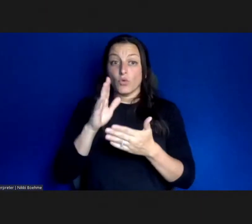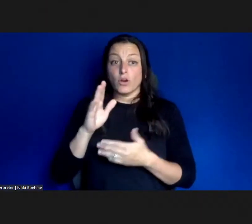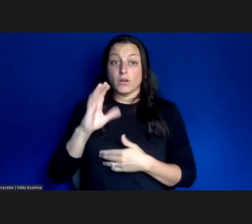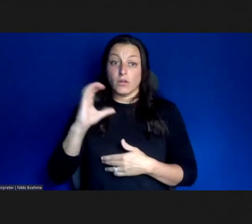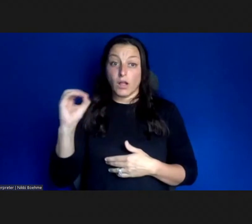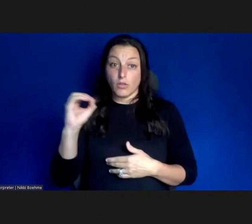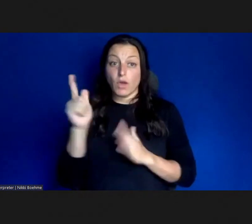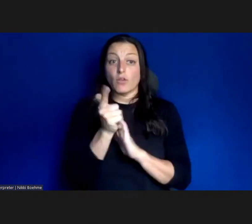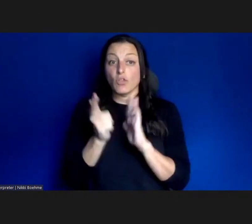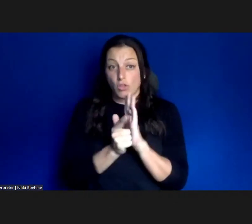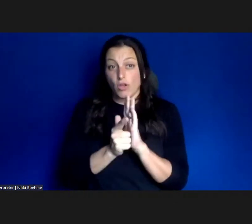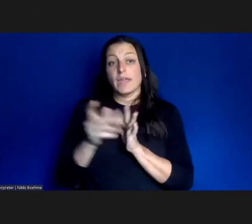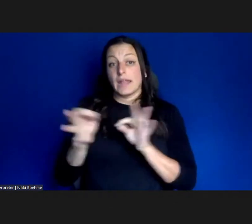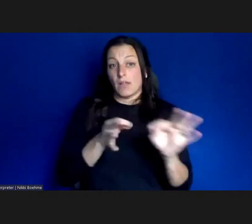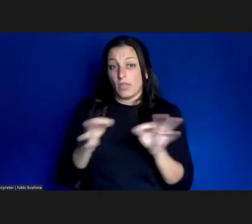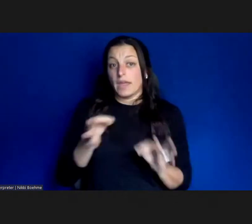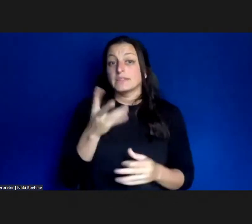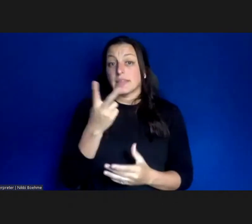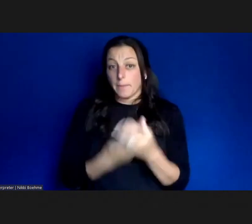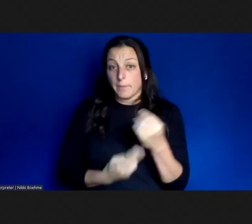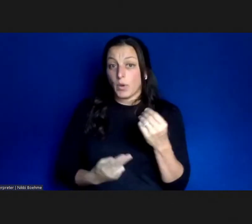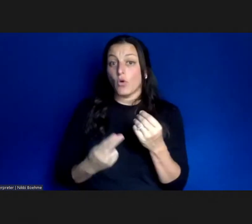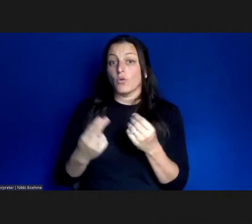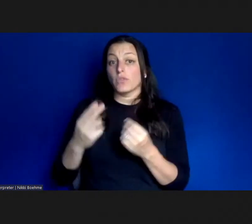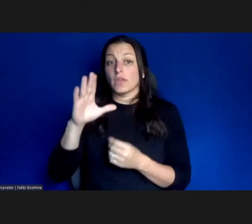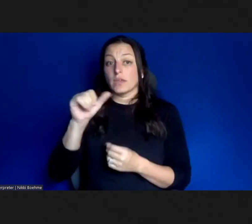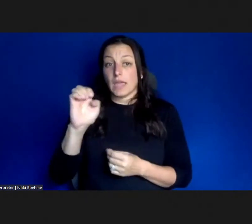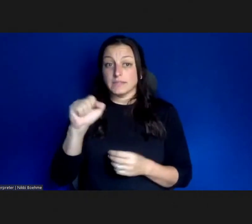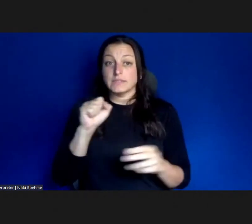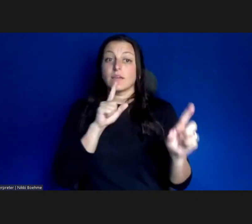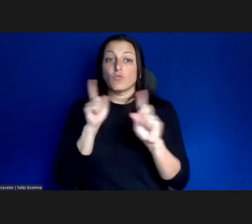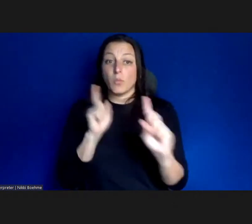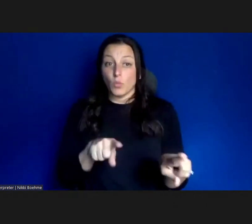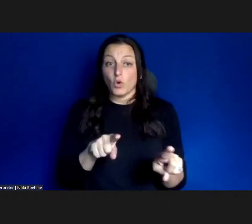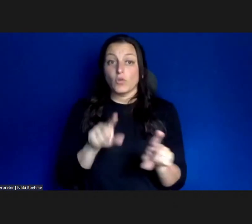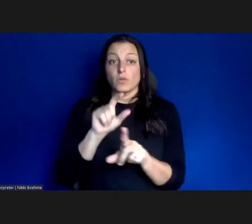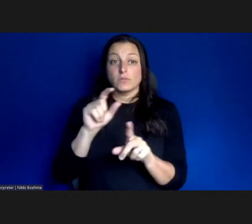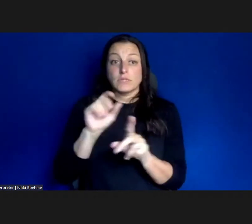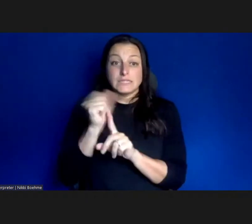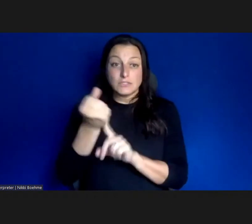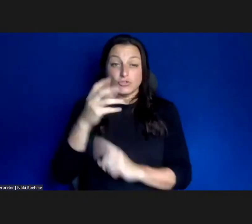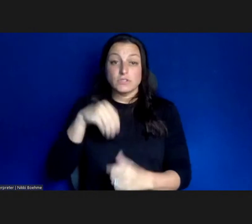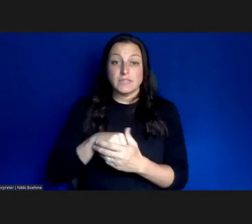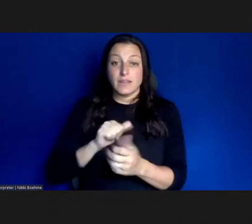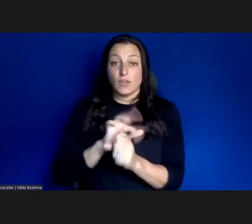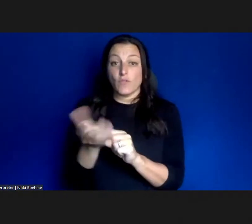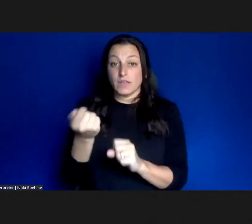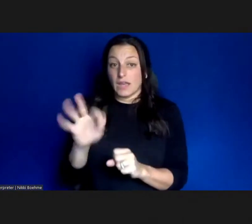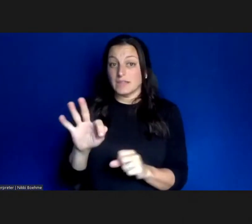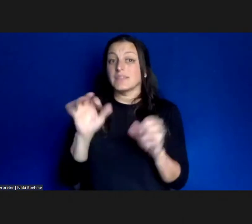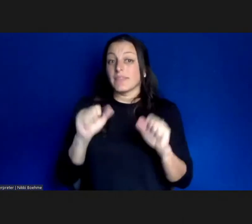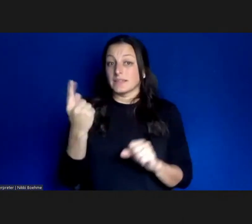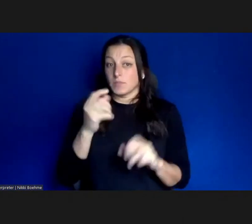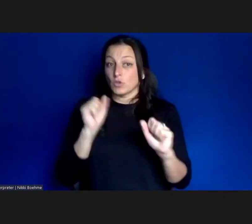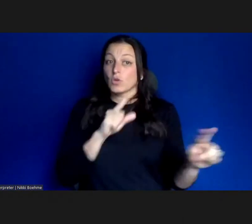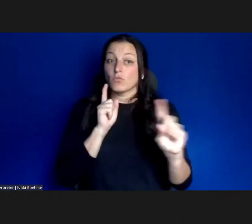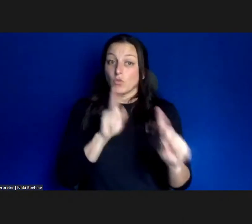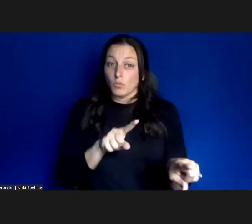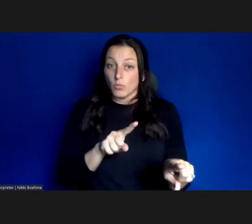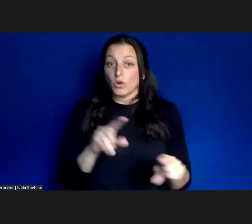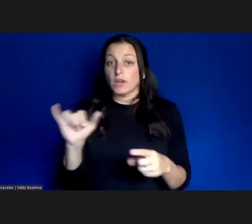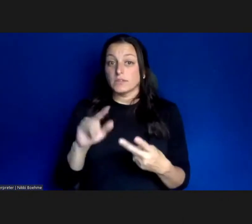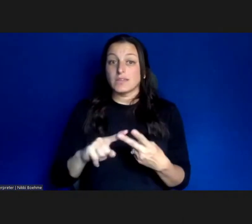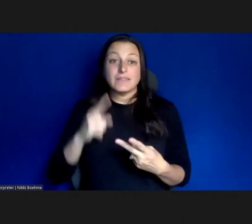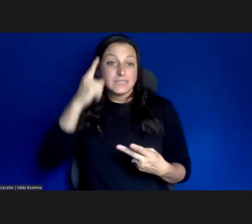outline that both cases of reportable conditions in COVID-19 would be considered a reportable condition, as well as suspected and